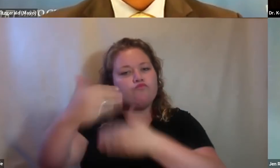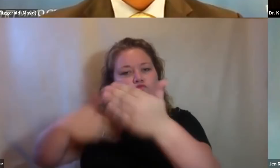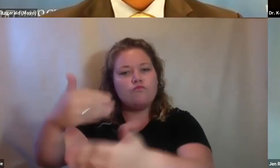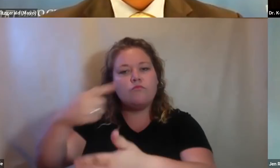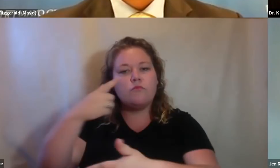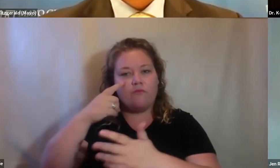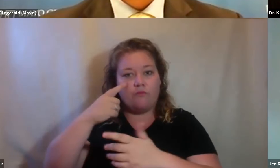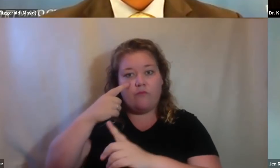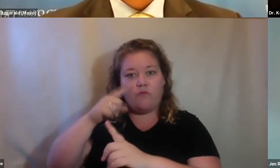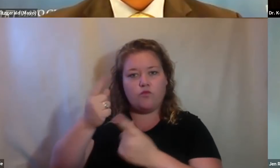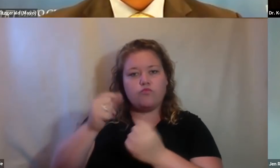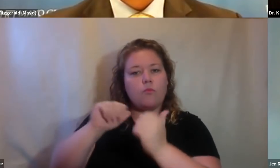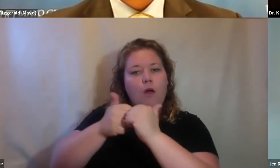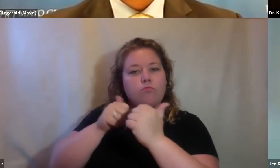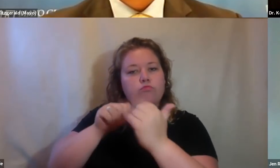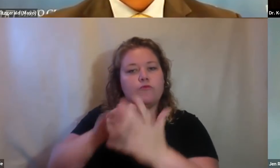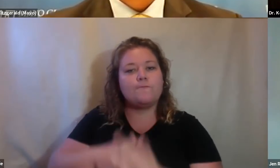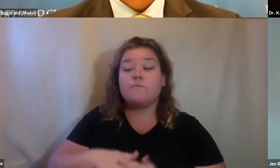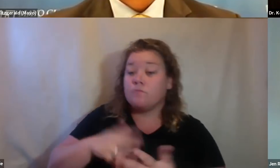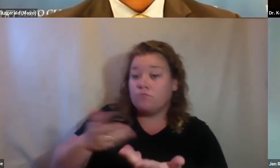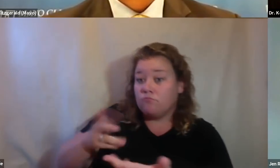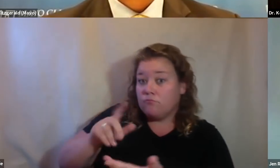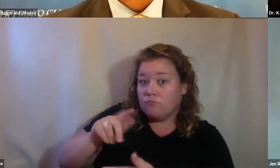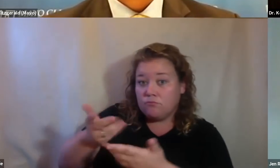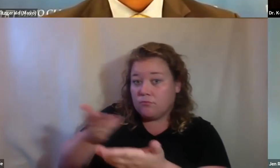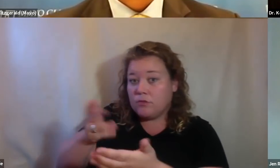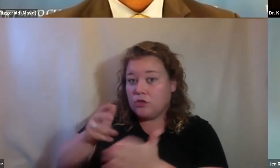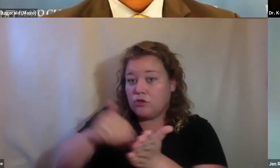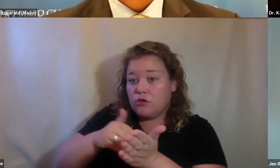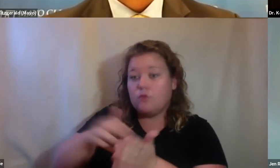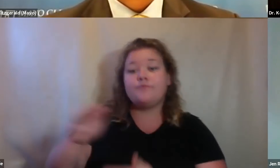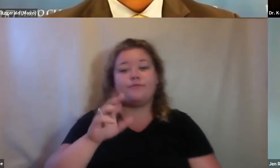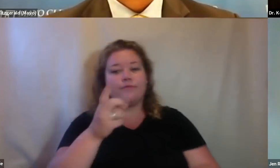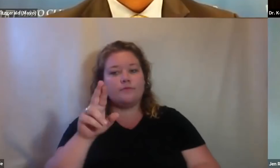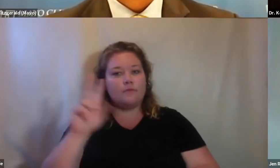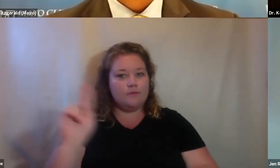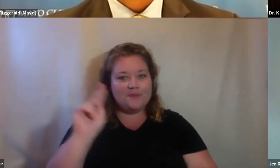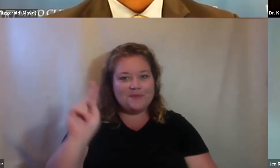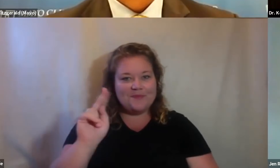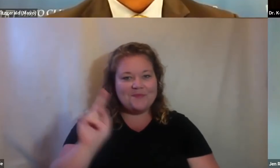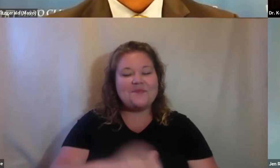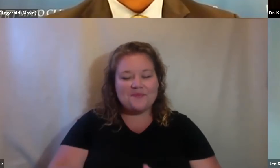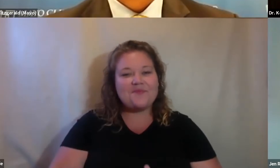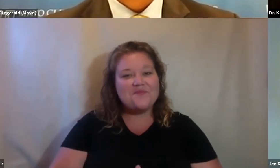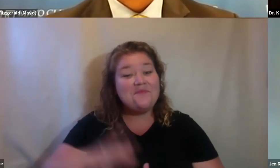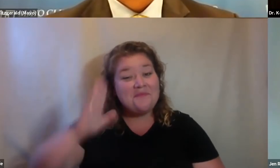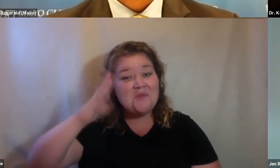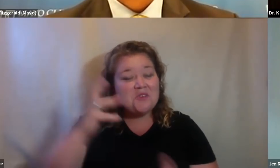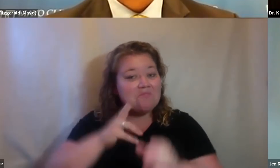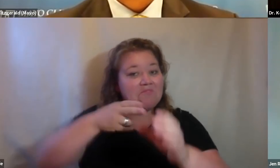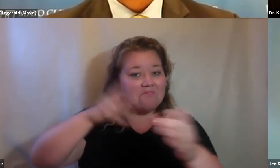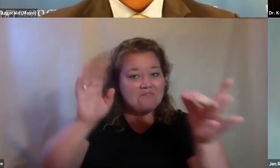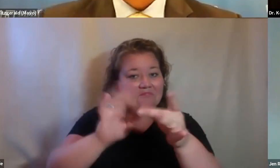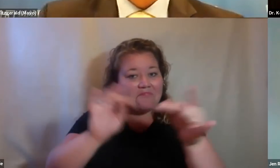Dr. Kowalski or Dr. Fitzgerald? Yeah, I'll just jump in and say that, in healthcare and in all health kind